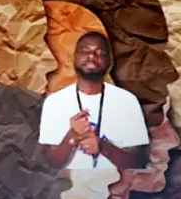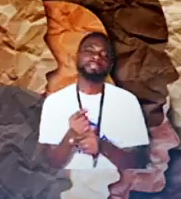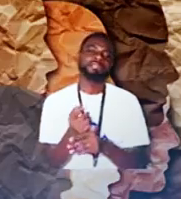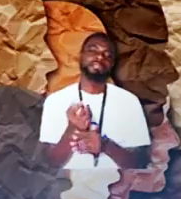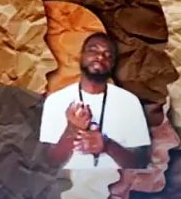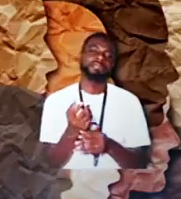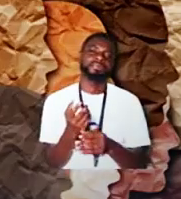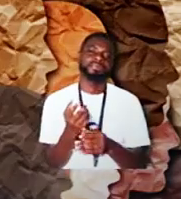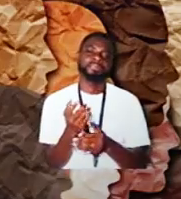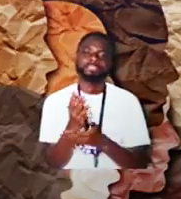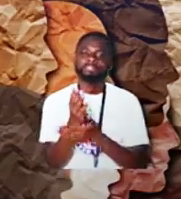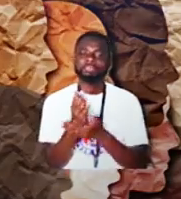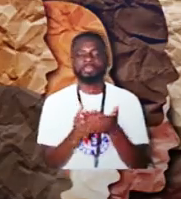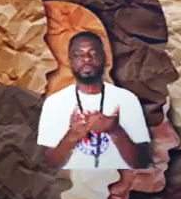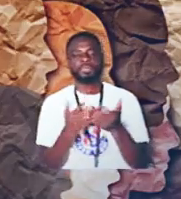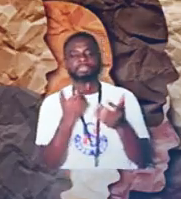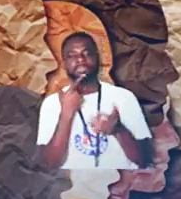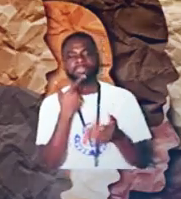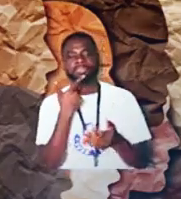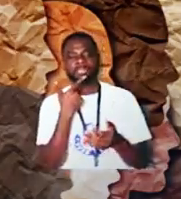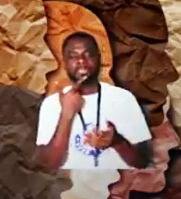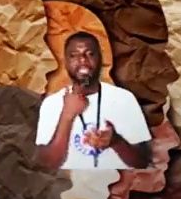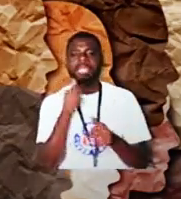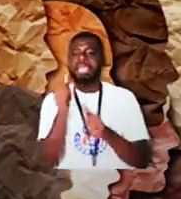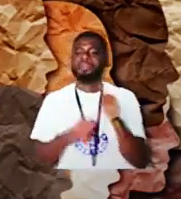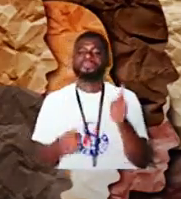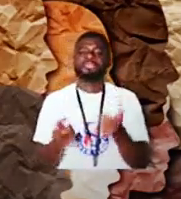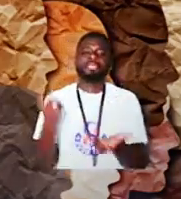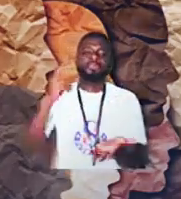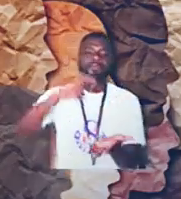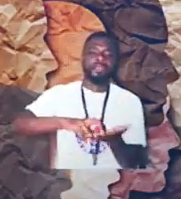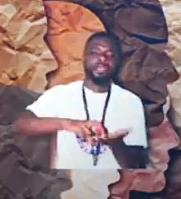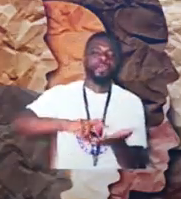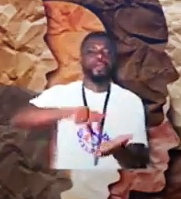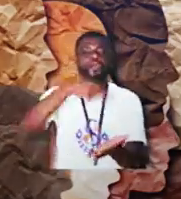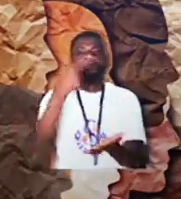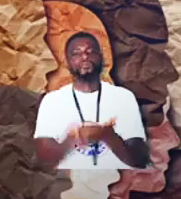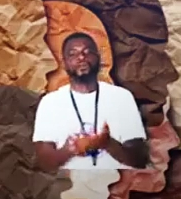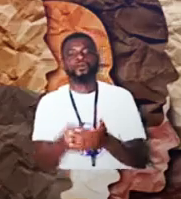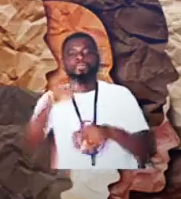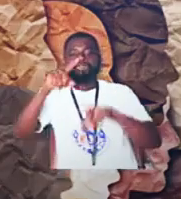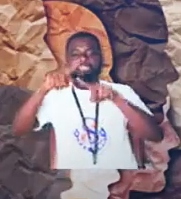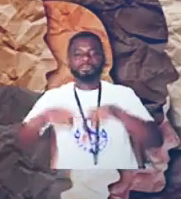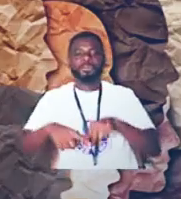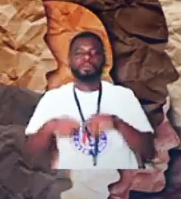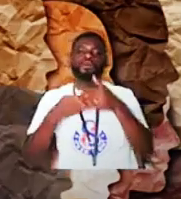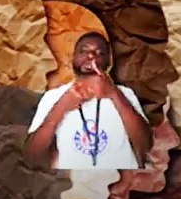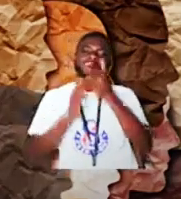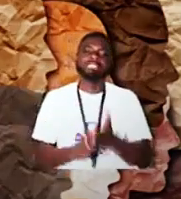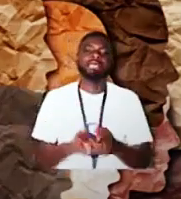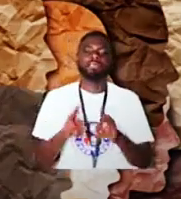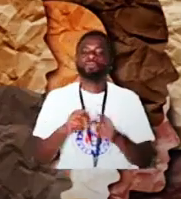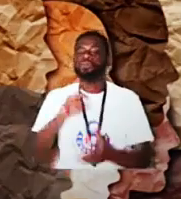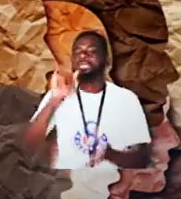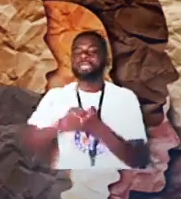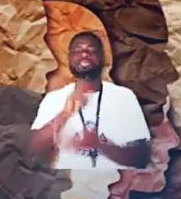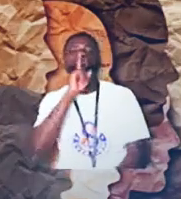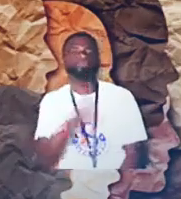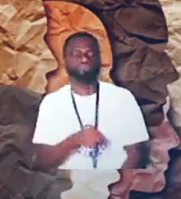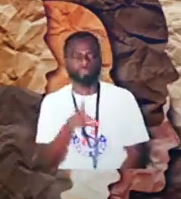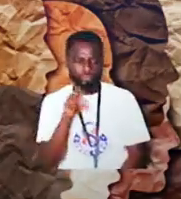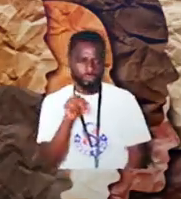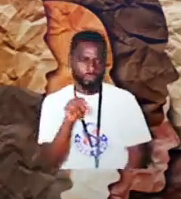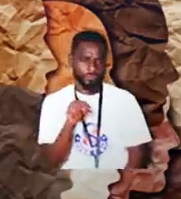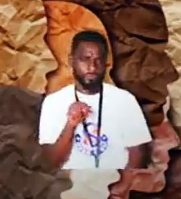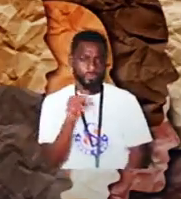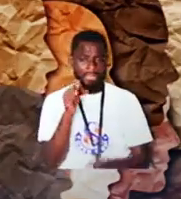that someone has said that everything rises and falls on a leader, so it is gospel truth. No. No. If